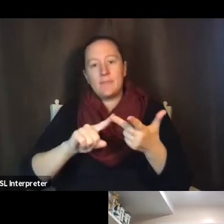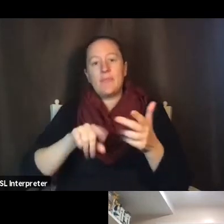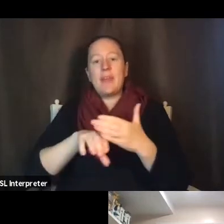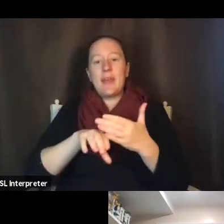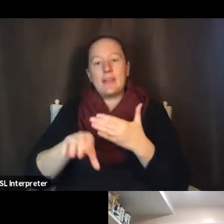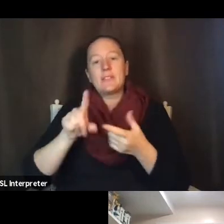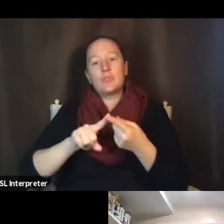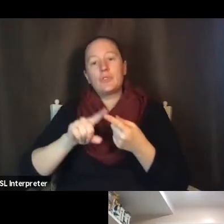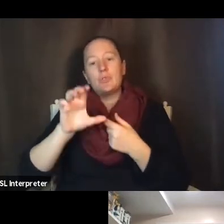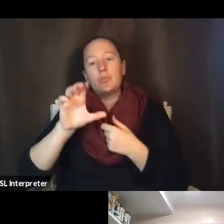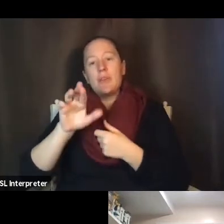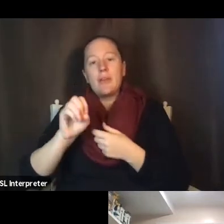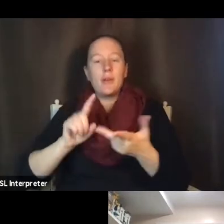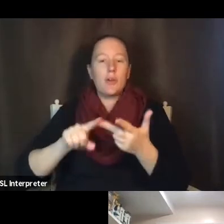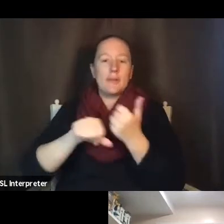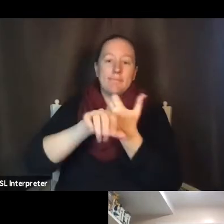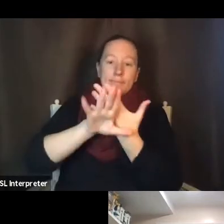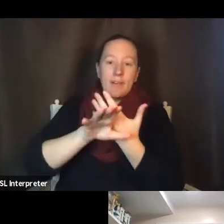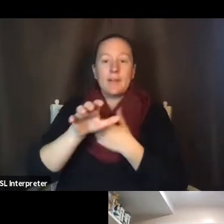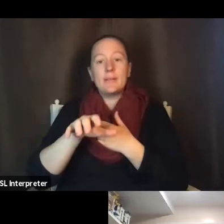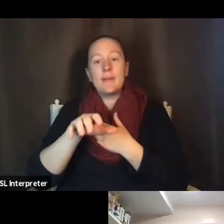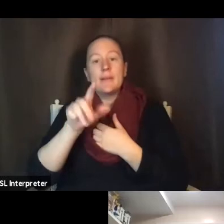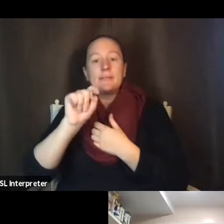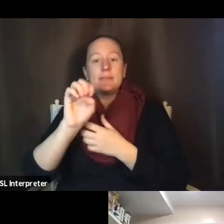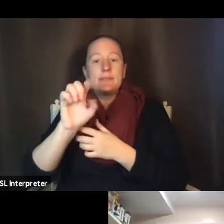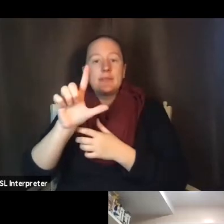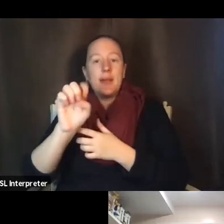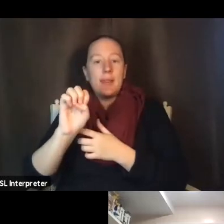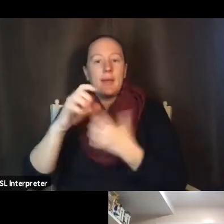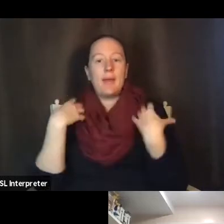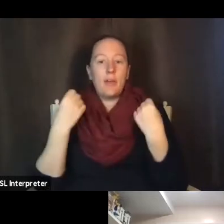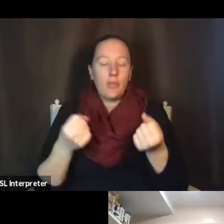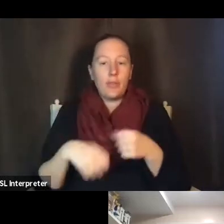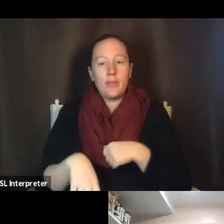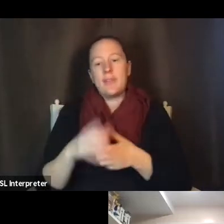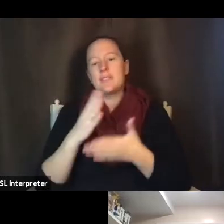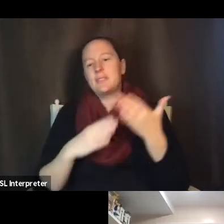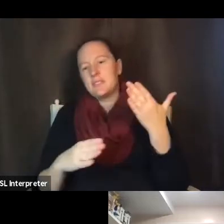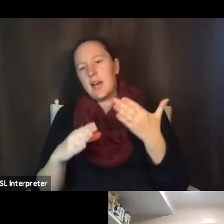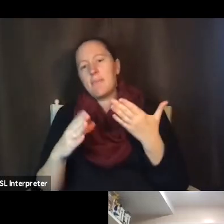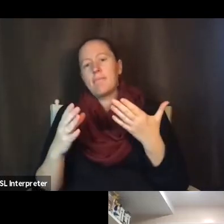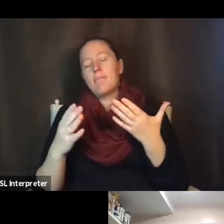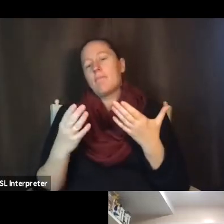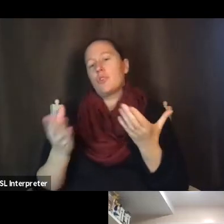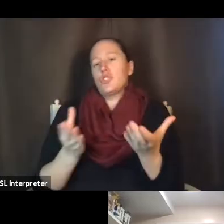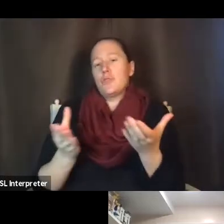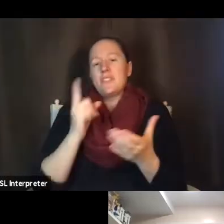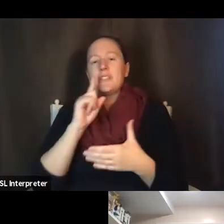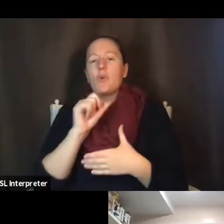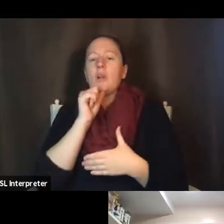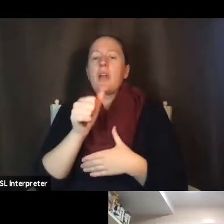care, telehealth, and then some services in non-traditional settings. So there were a lot